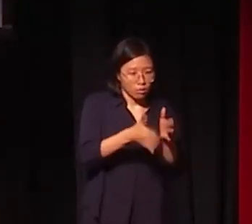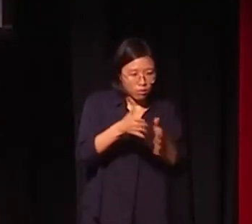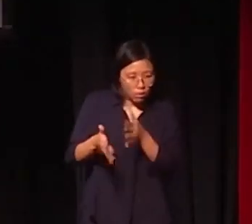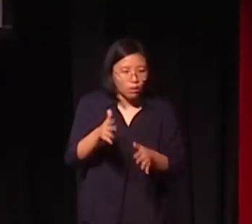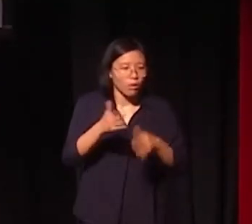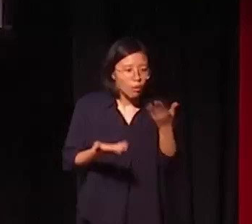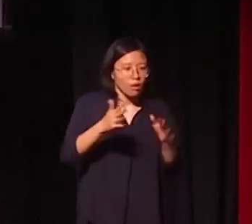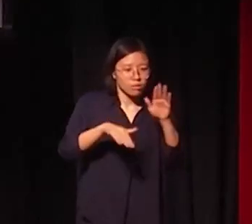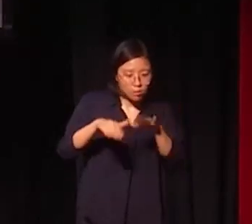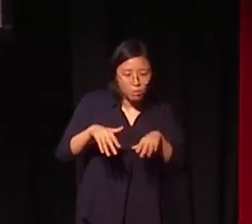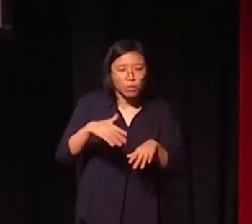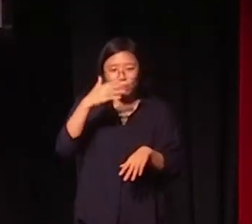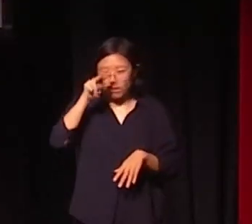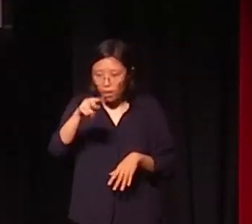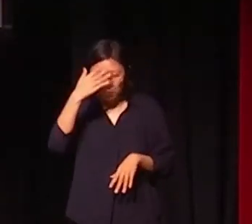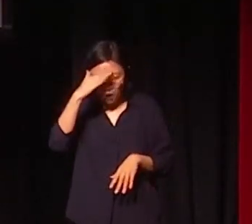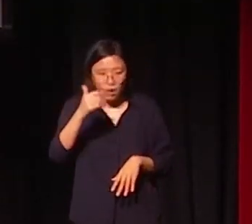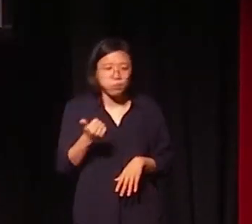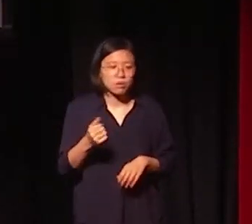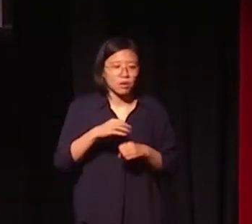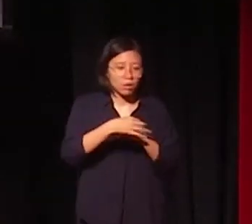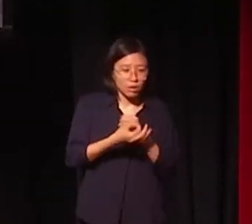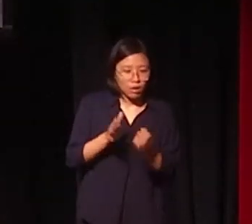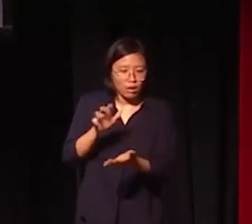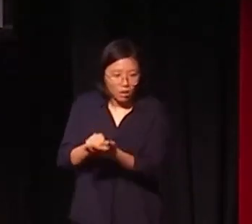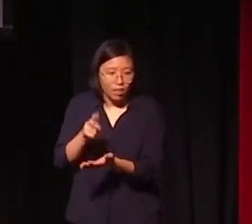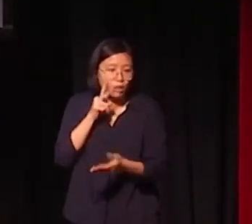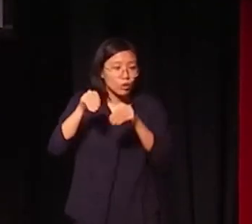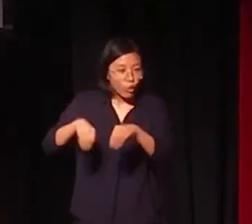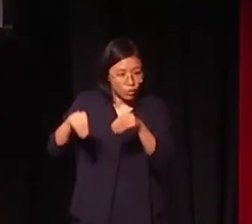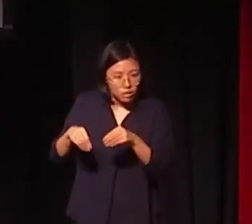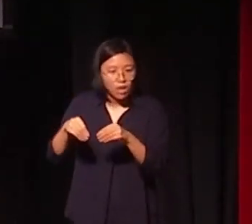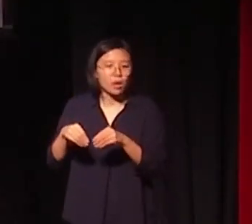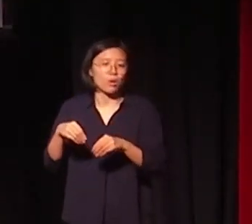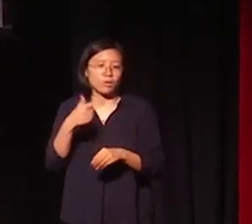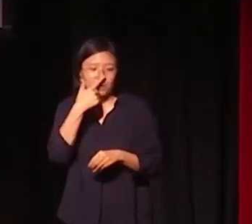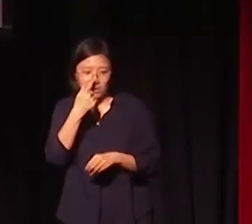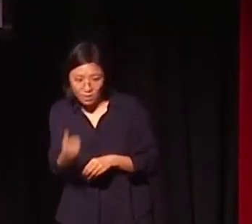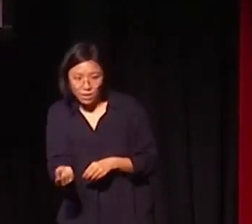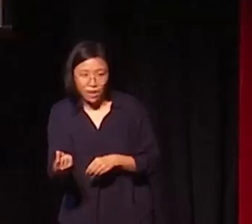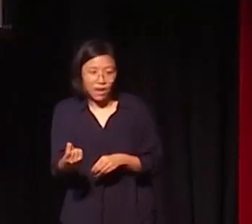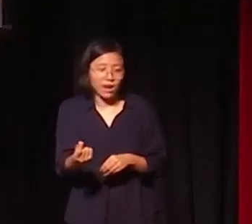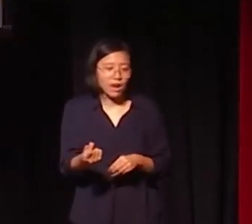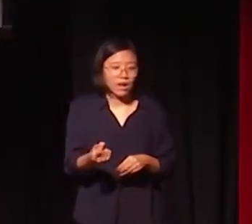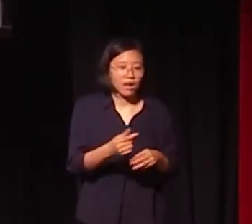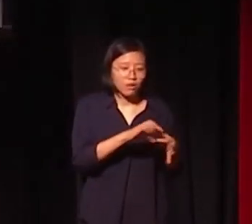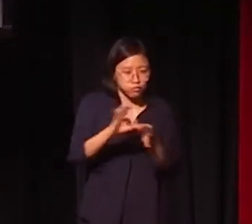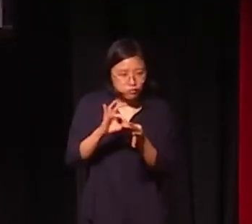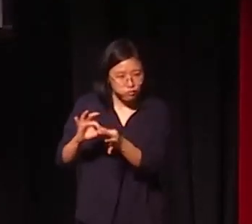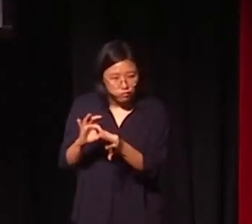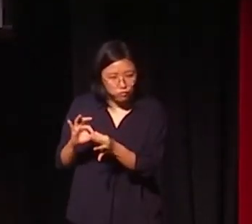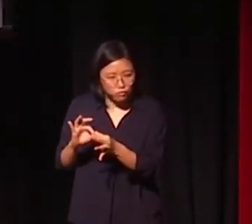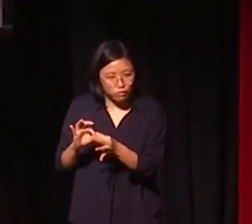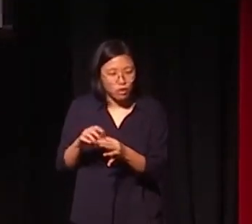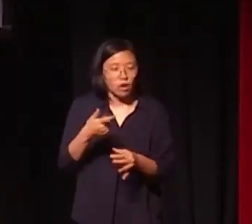colonial administration. So, for example, Australia and New Zealand and South African sign languages are very closely related to British